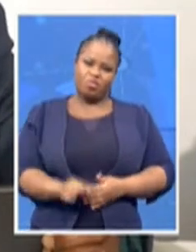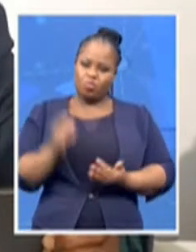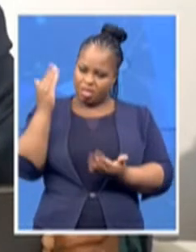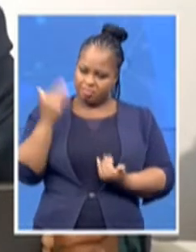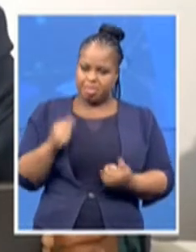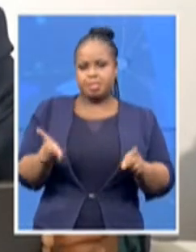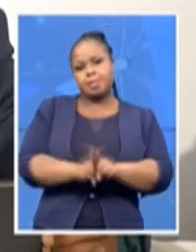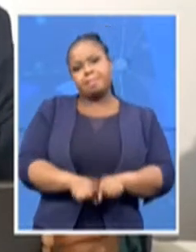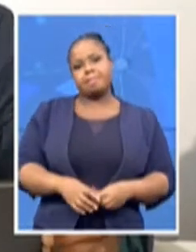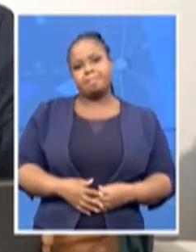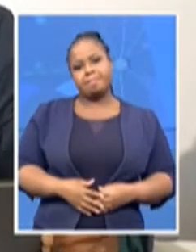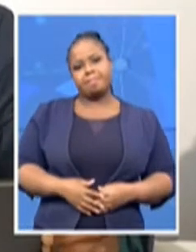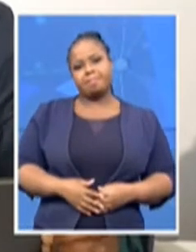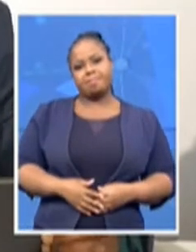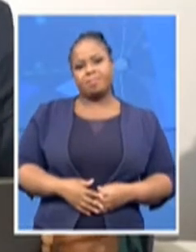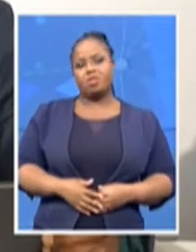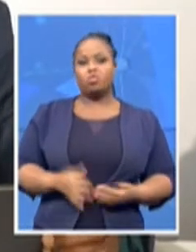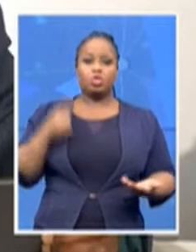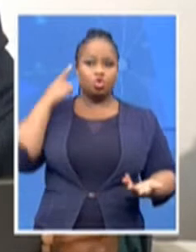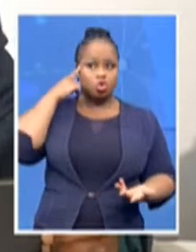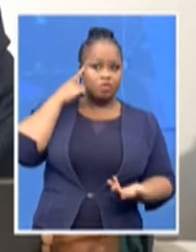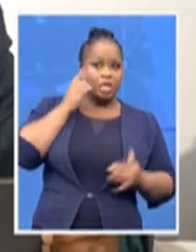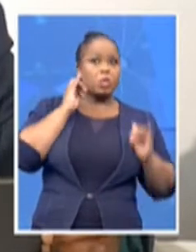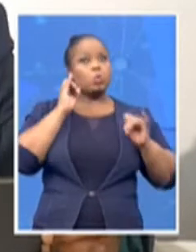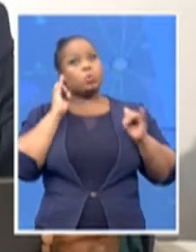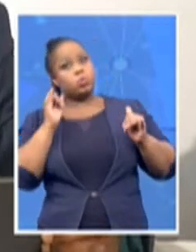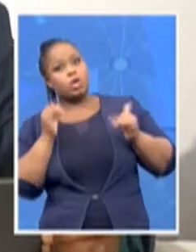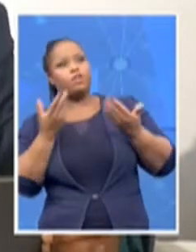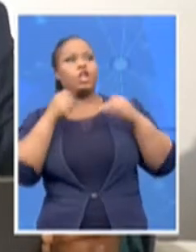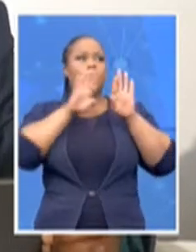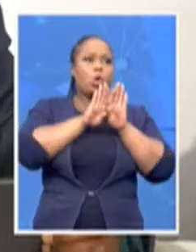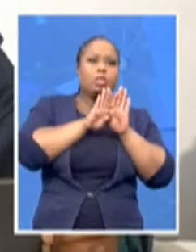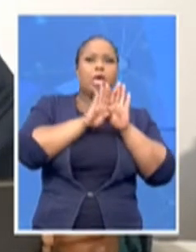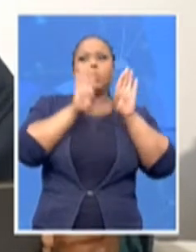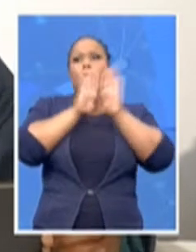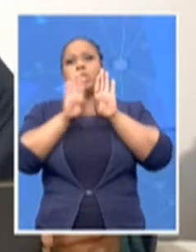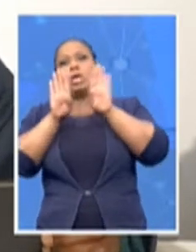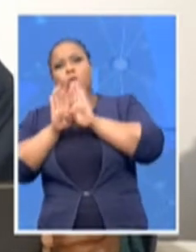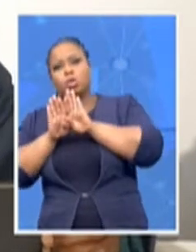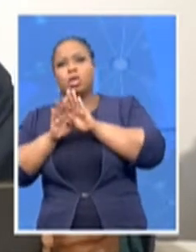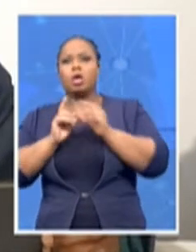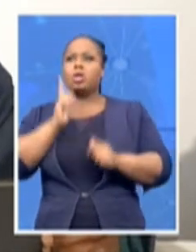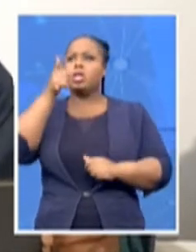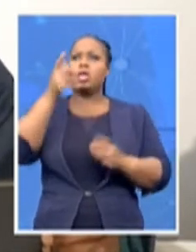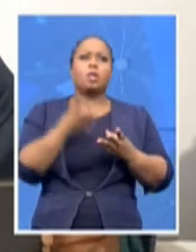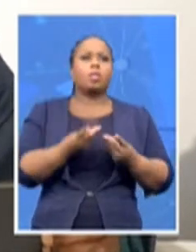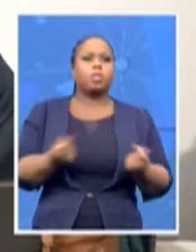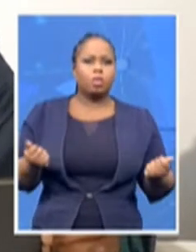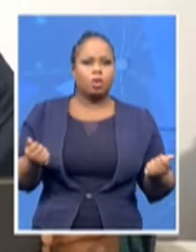fight, lockdown, and then it will be over. And then where are we now?